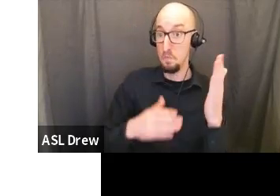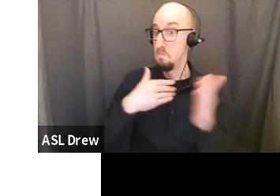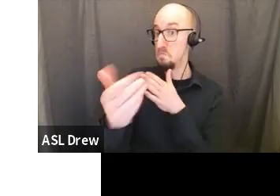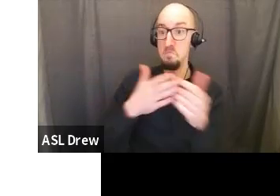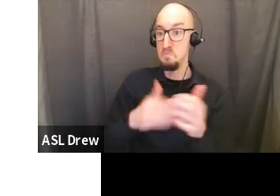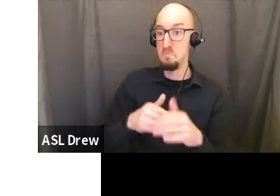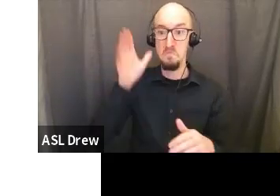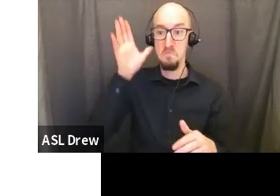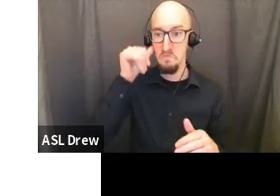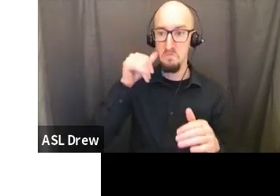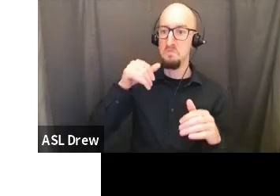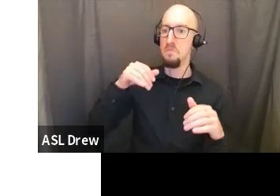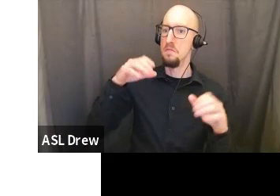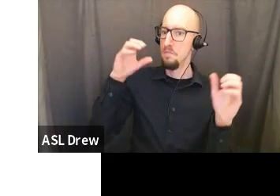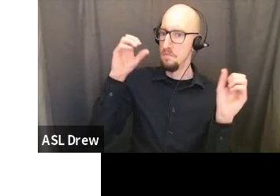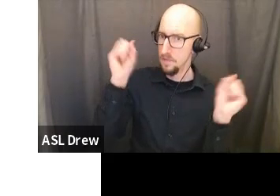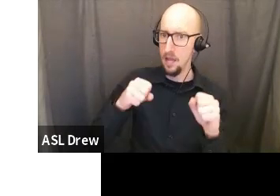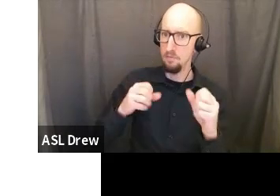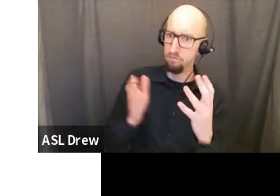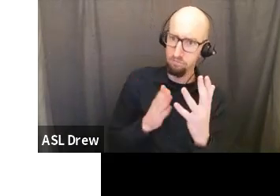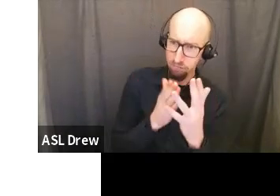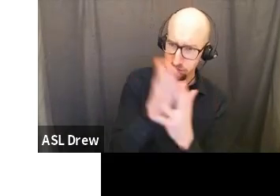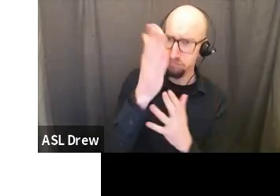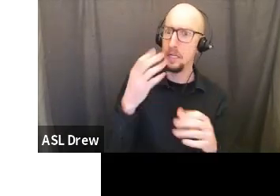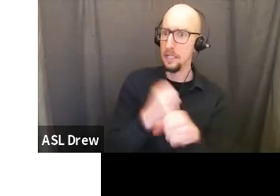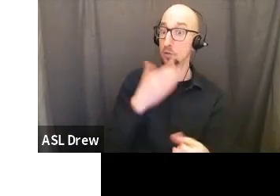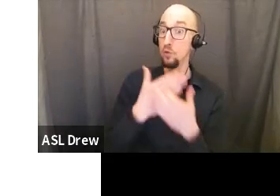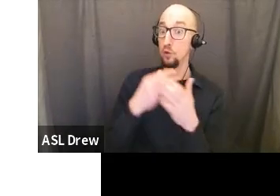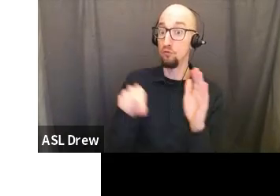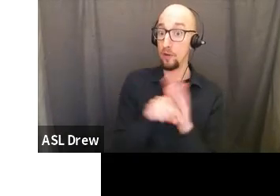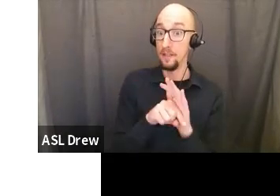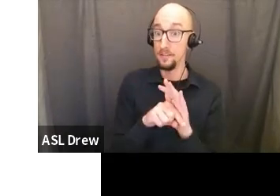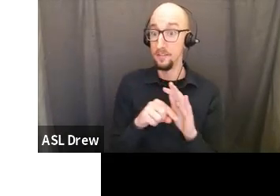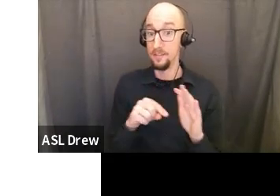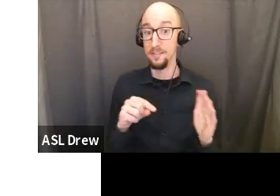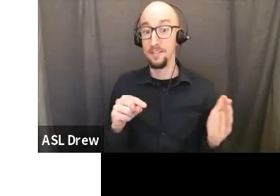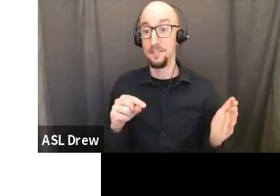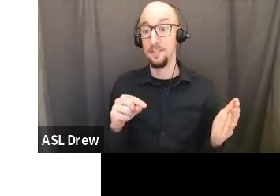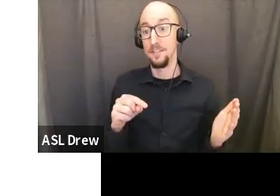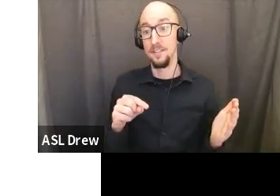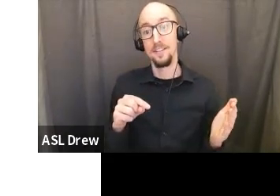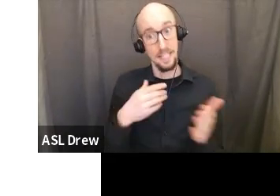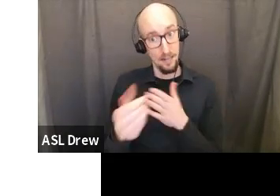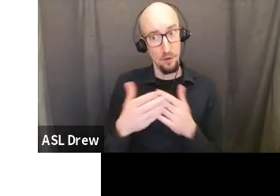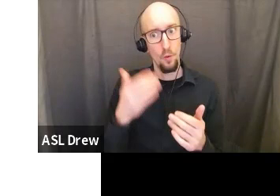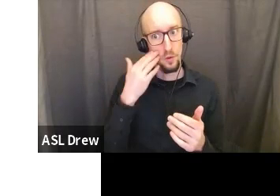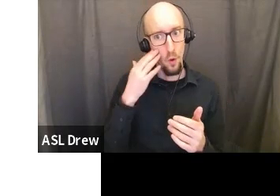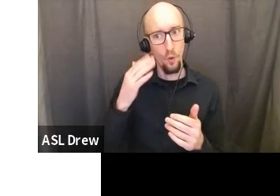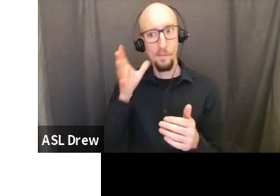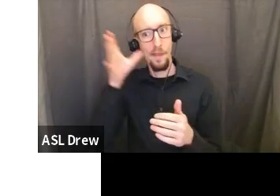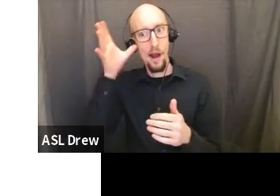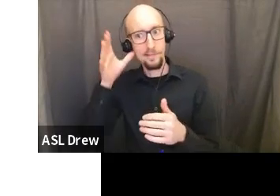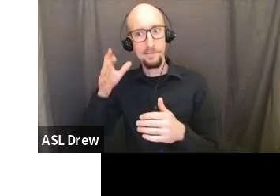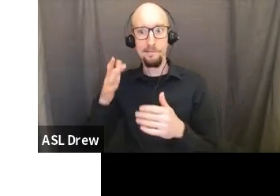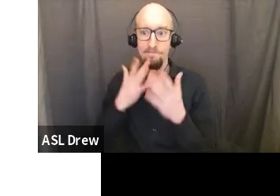achieves fairly well on academic criteria, given that we know on average it's an obstacle. So that